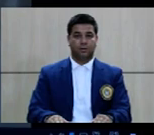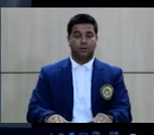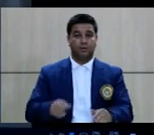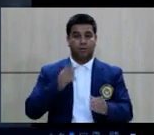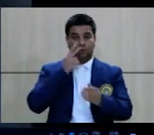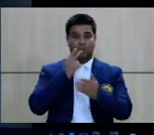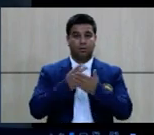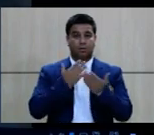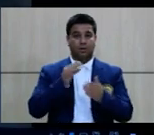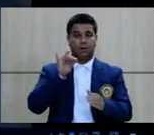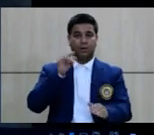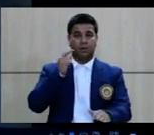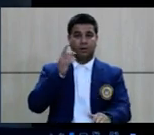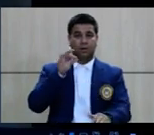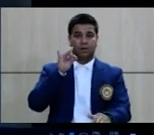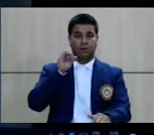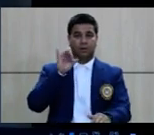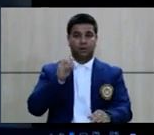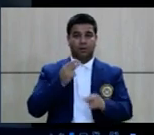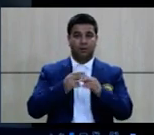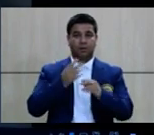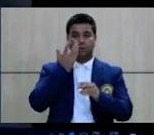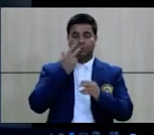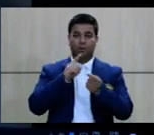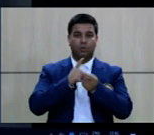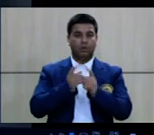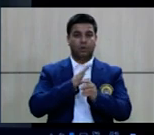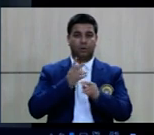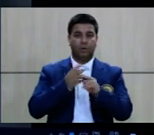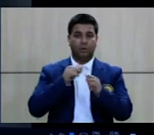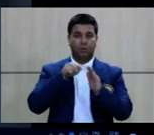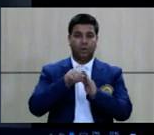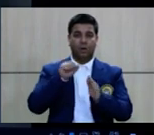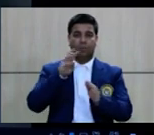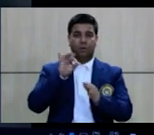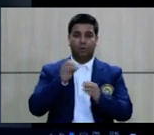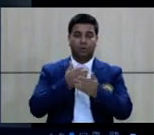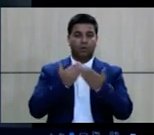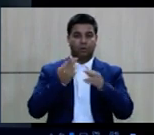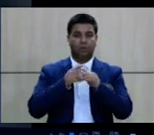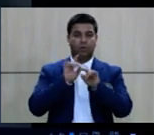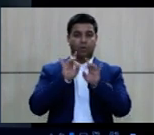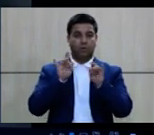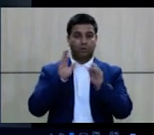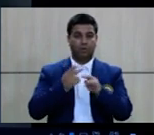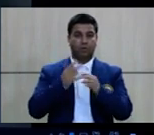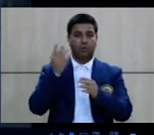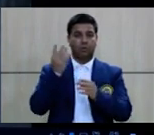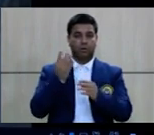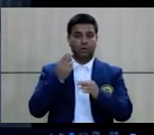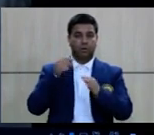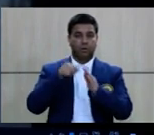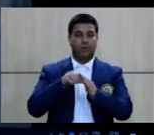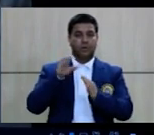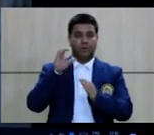Ko'rib turganingizdek, indikator qog'ozining rangi o'zgarmadi. Bu eritmada ammoniy ionlari yo'qligidan dalolat beradi. 4-chi probirkaga